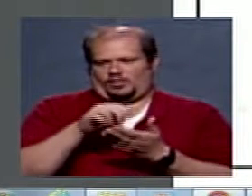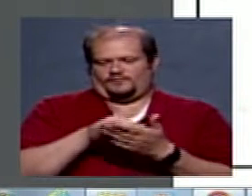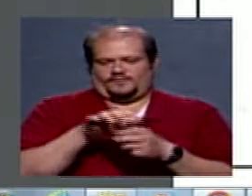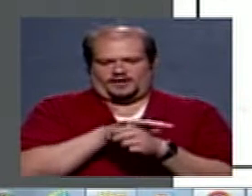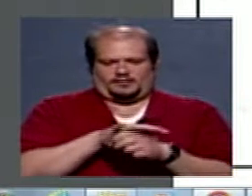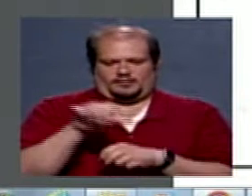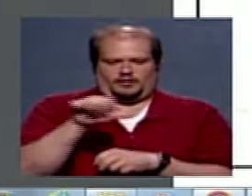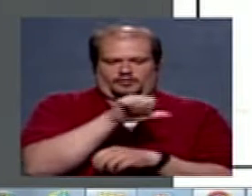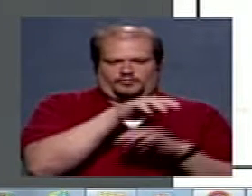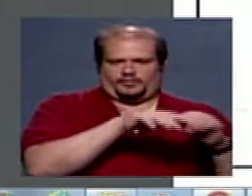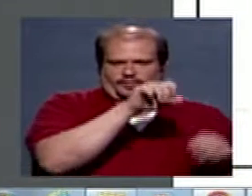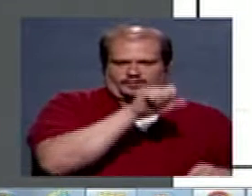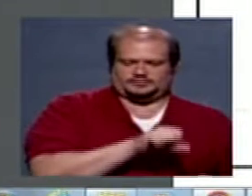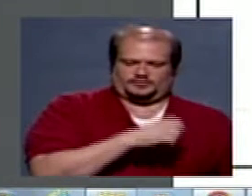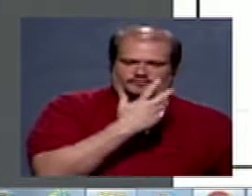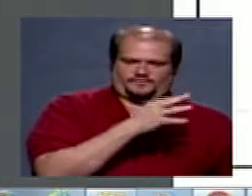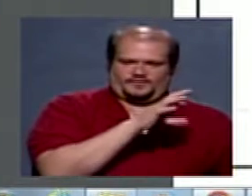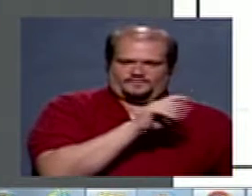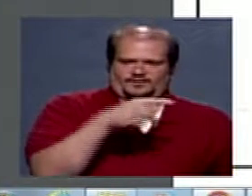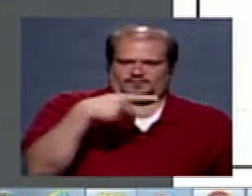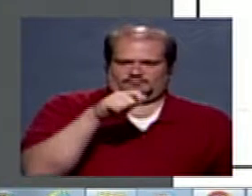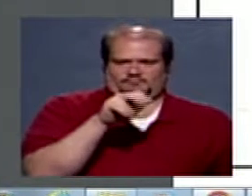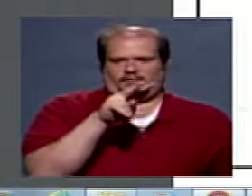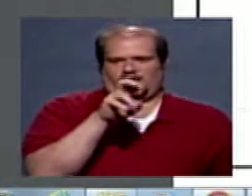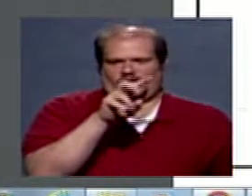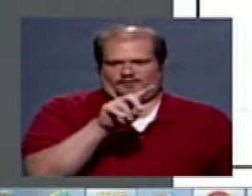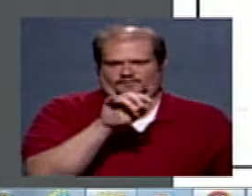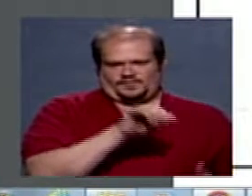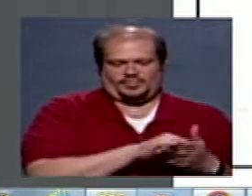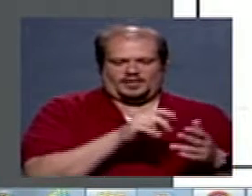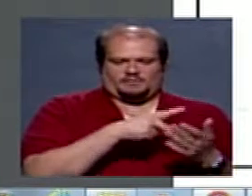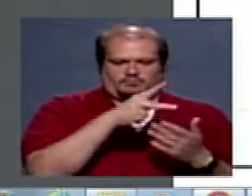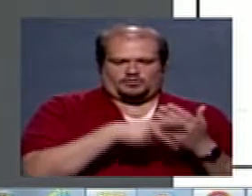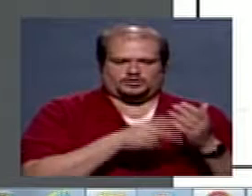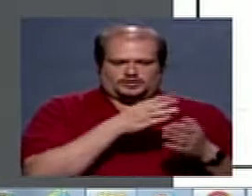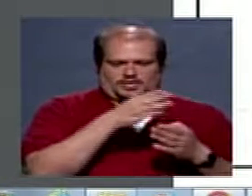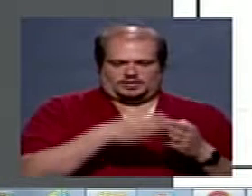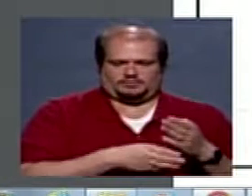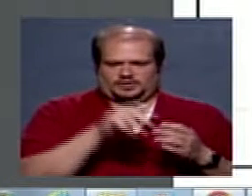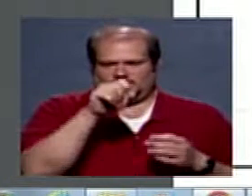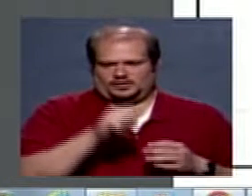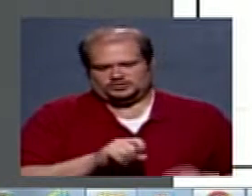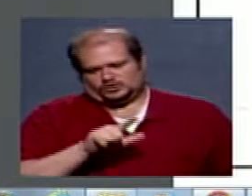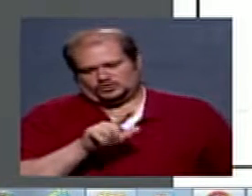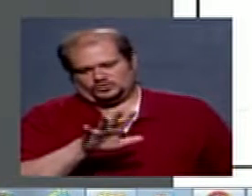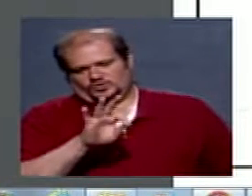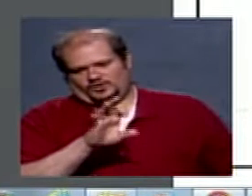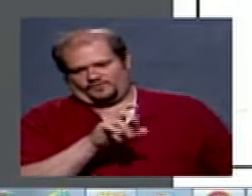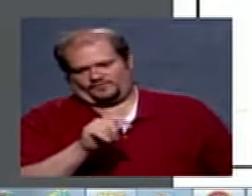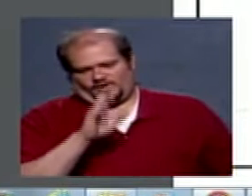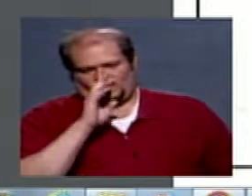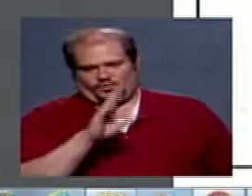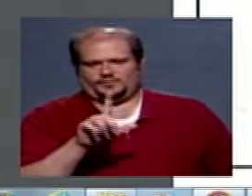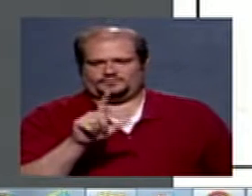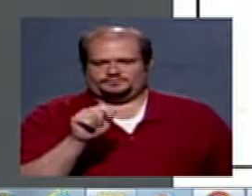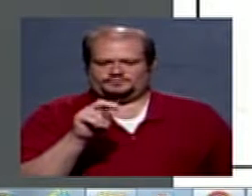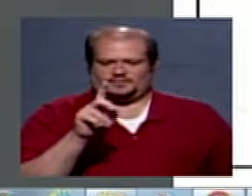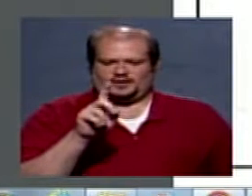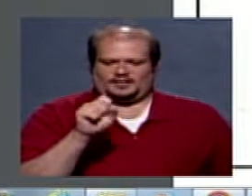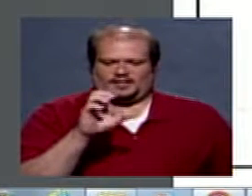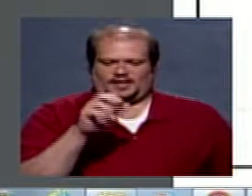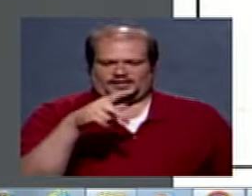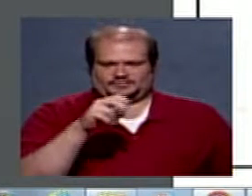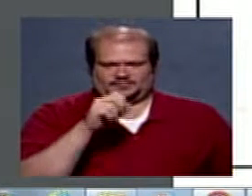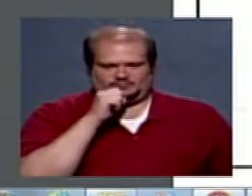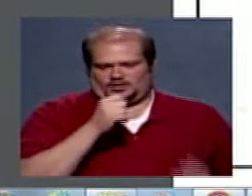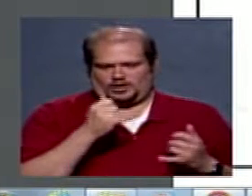than the southernmost 5 feet is currently paved. Once this project is complete, the southern 25 feet will be landscaped where it is